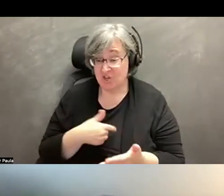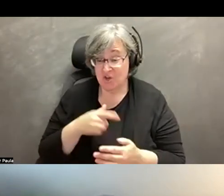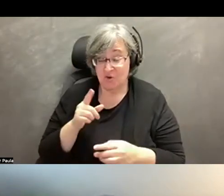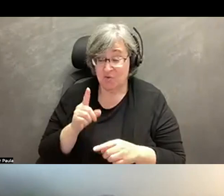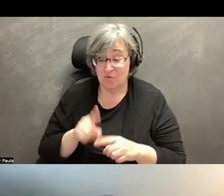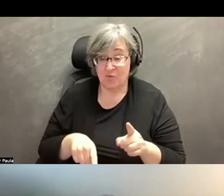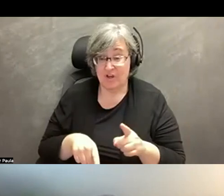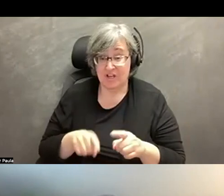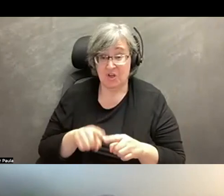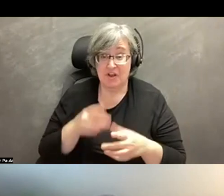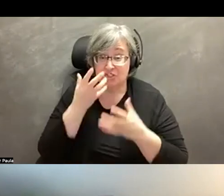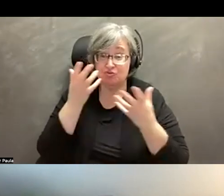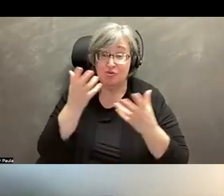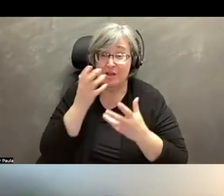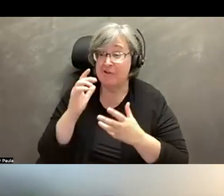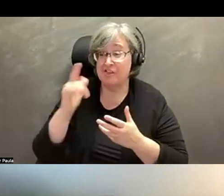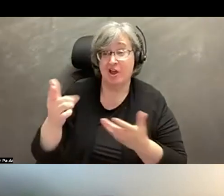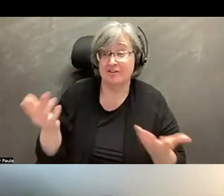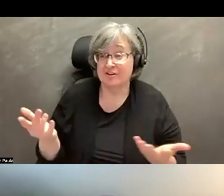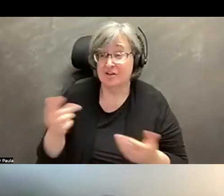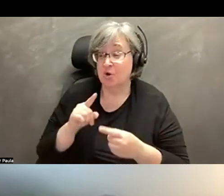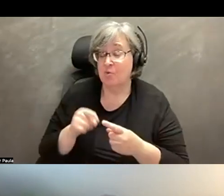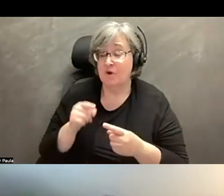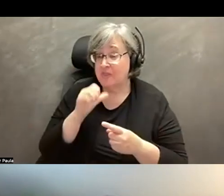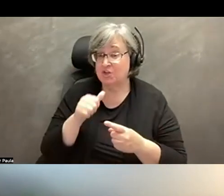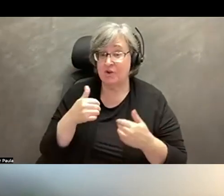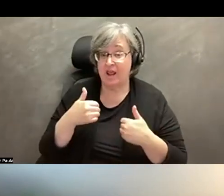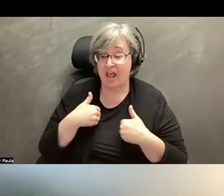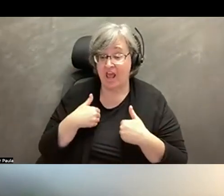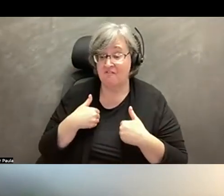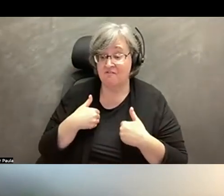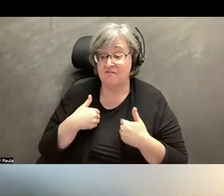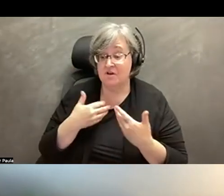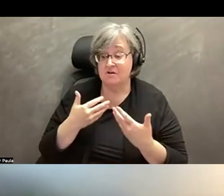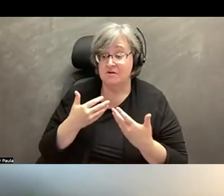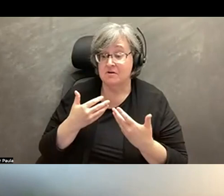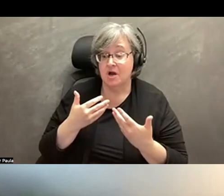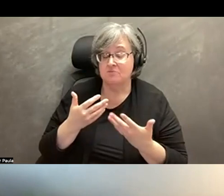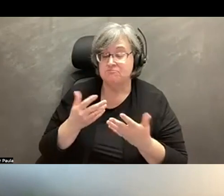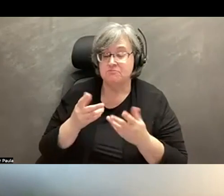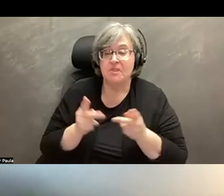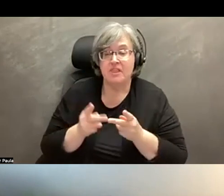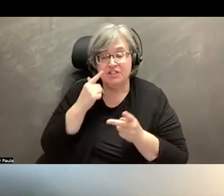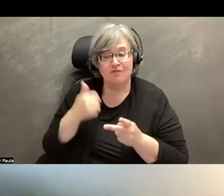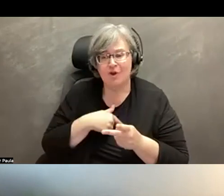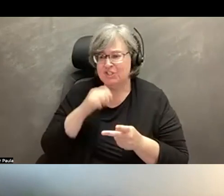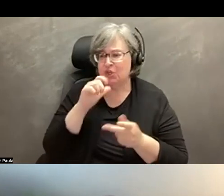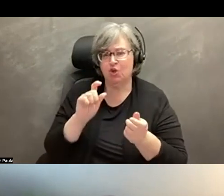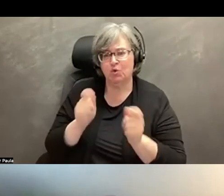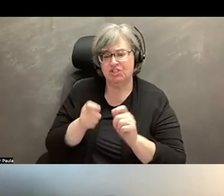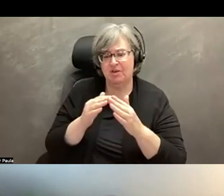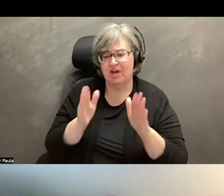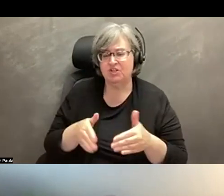then cry and scream later when they don't make room for us or shape housing in a way that makes it